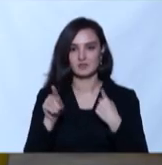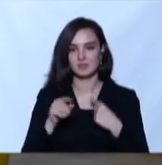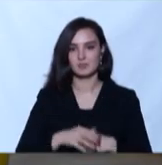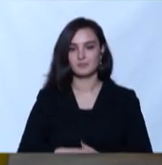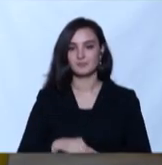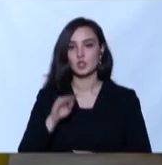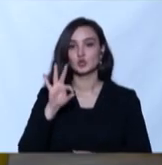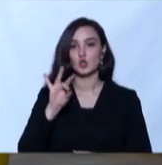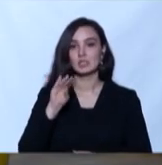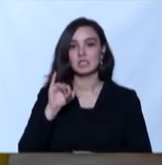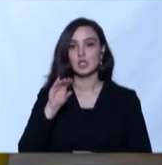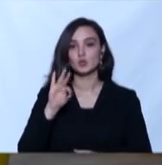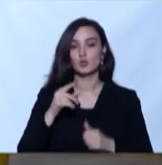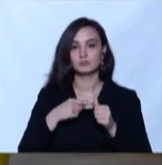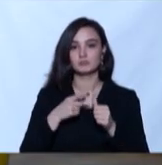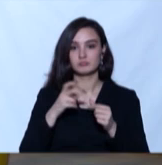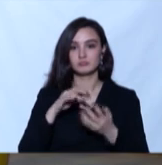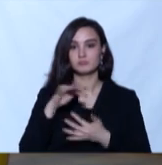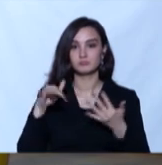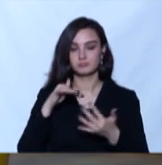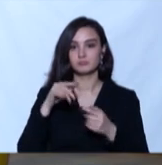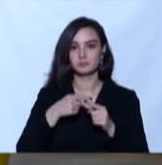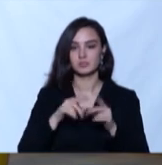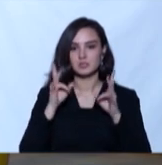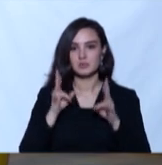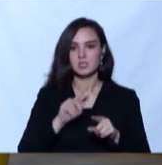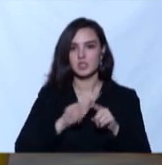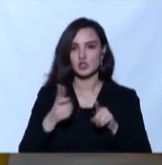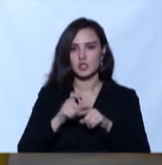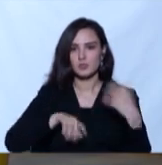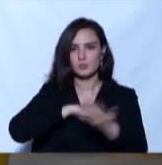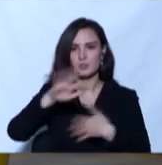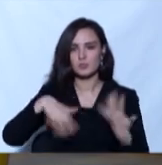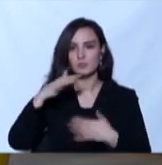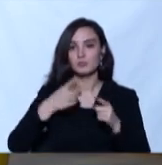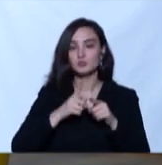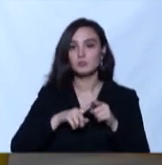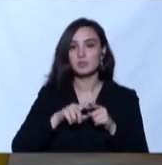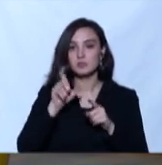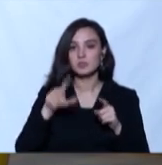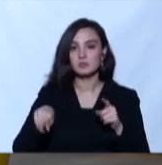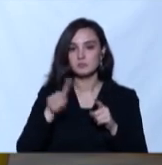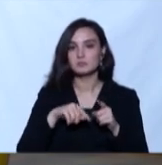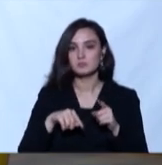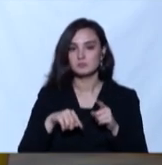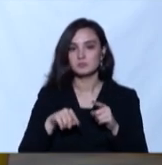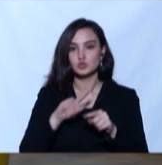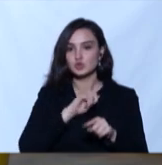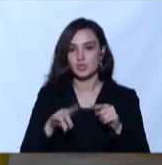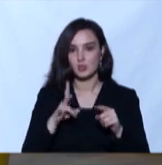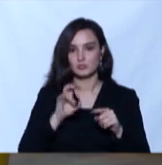tornado is a powerful storm that happens very quickly, and so people must seek shelter